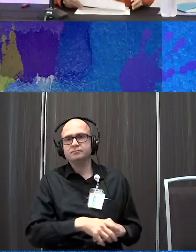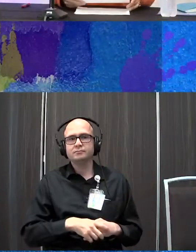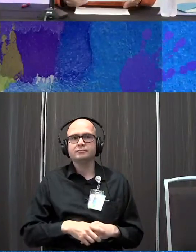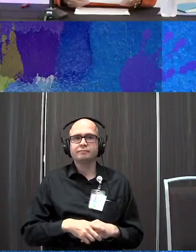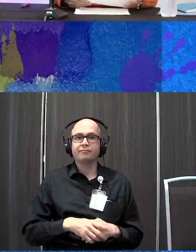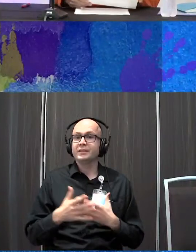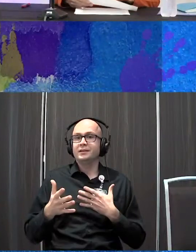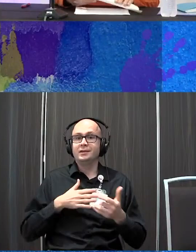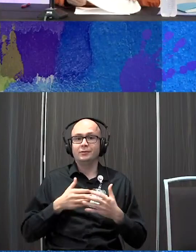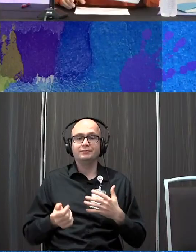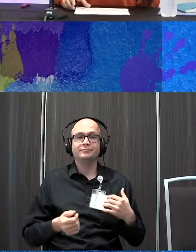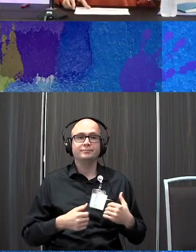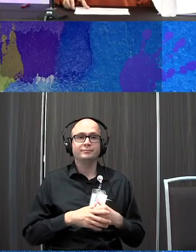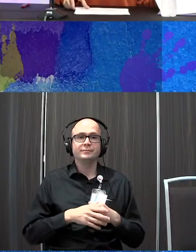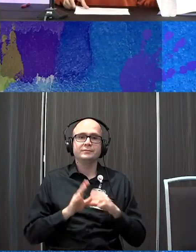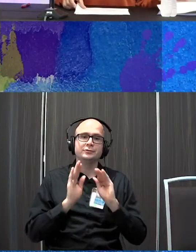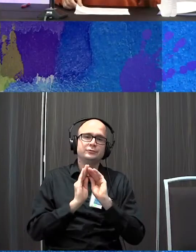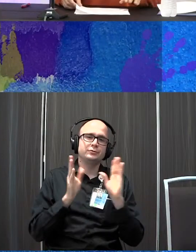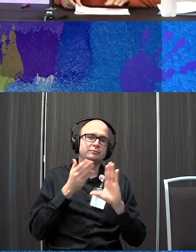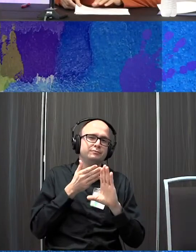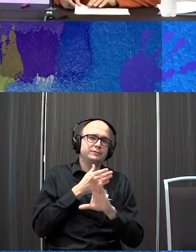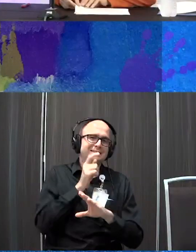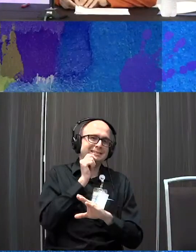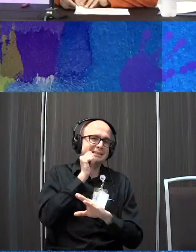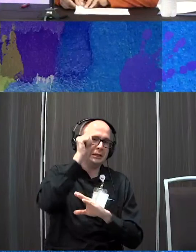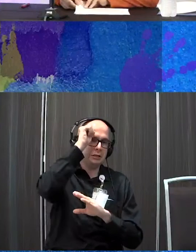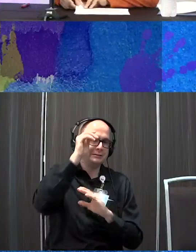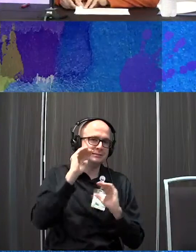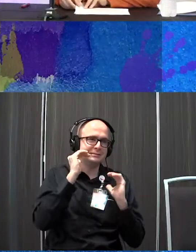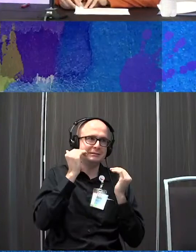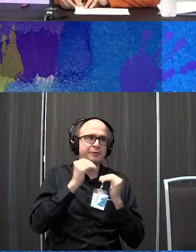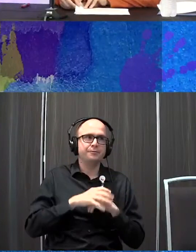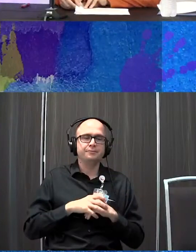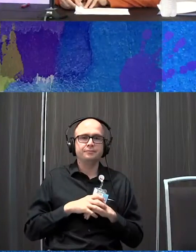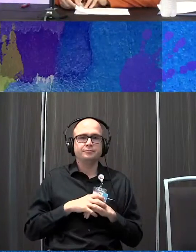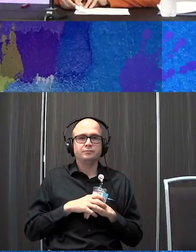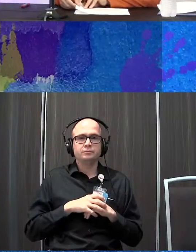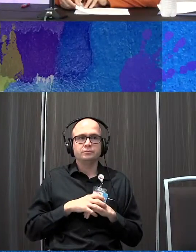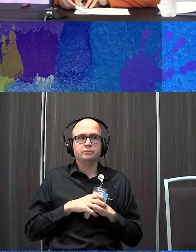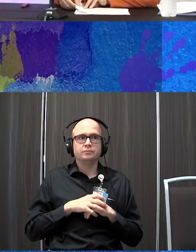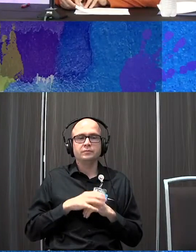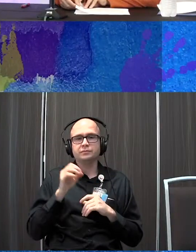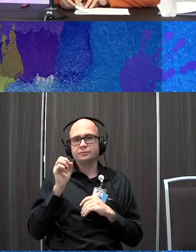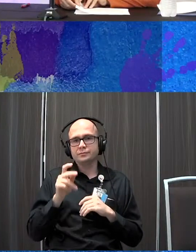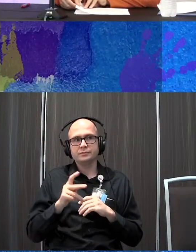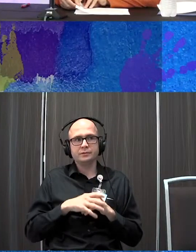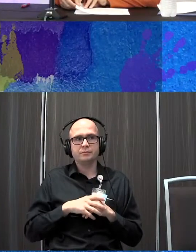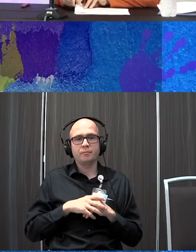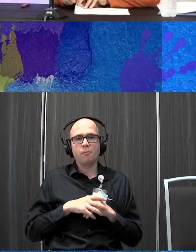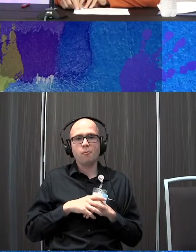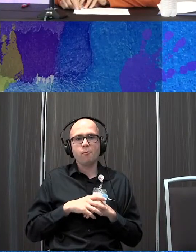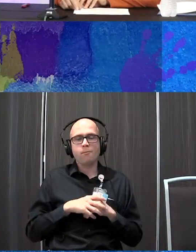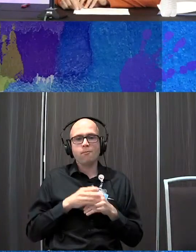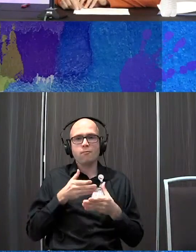anyway. It's before pre-teenager smile. Yeah. Yep. Okay, let's see. All